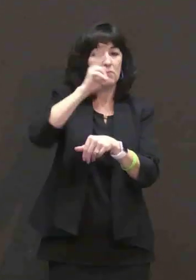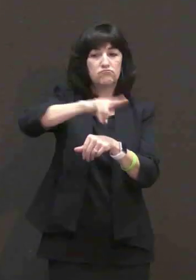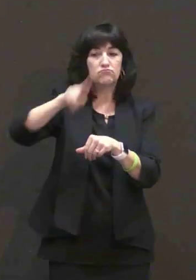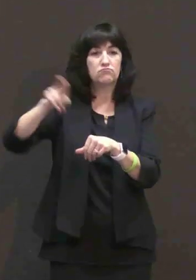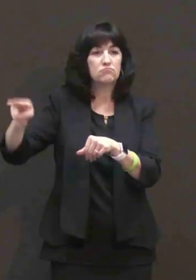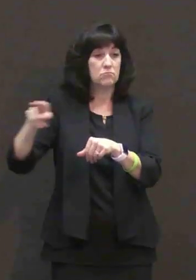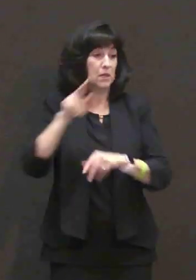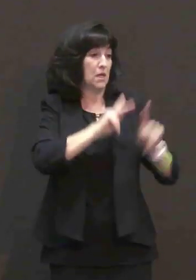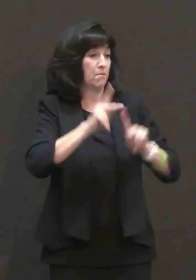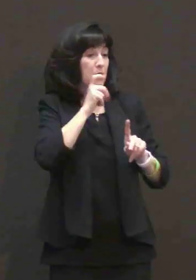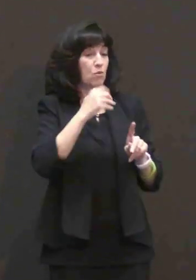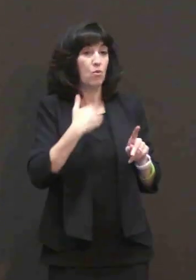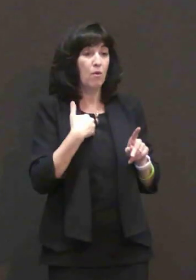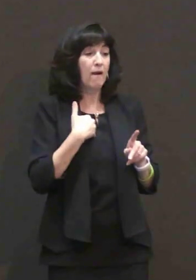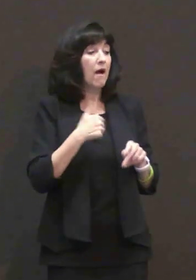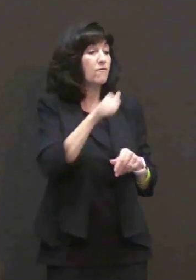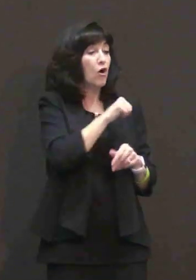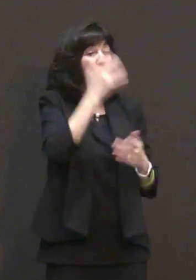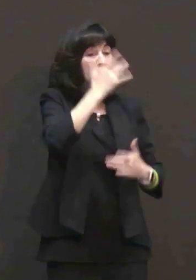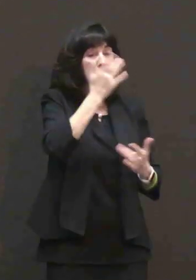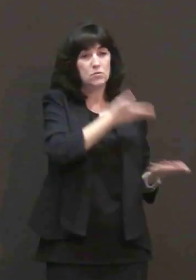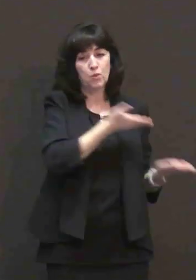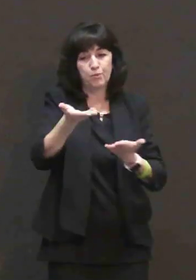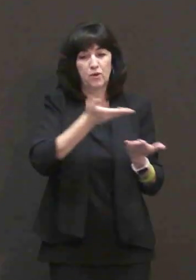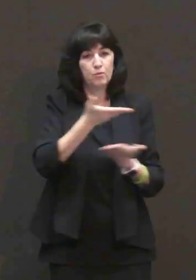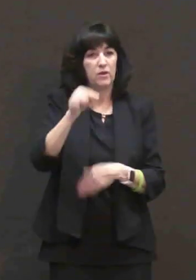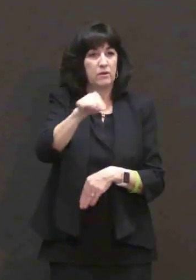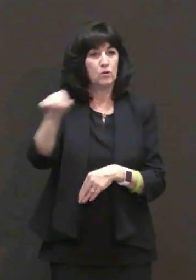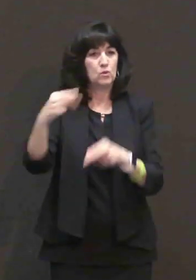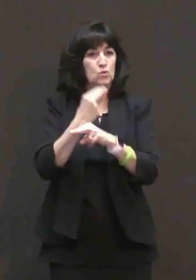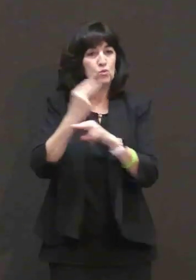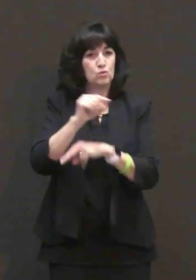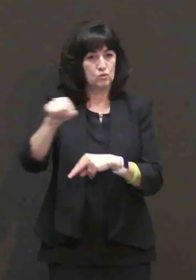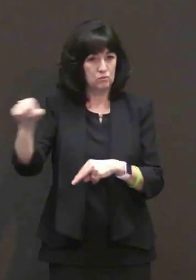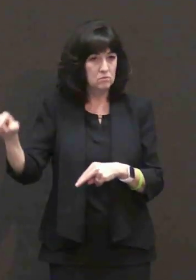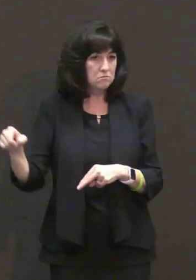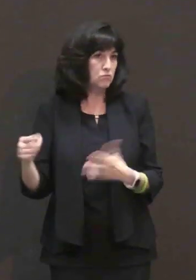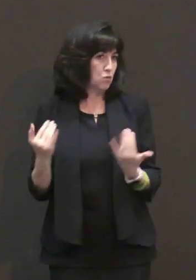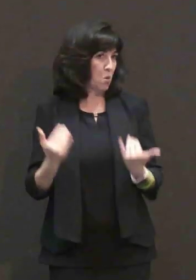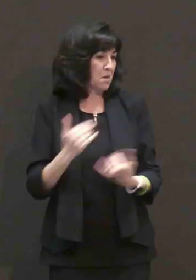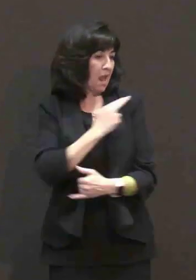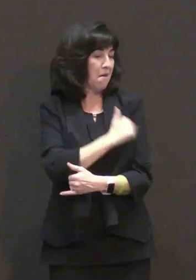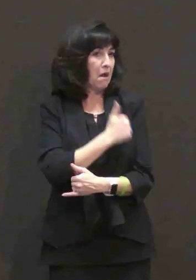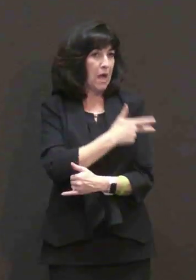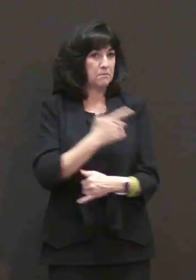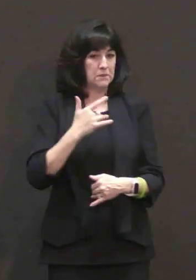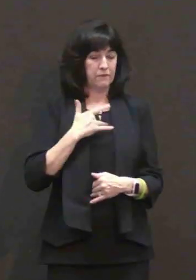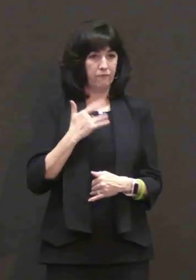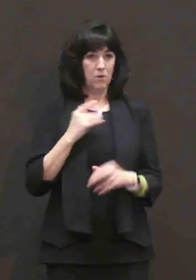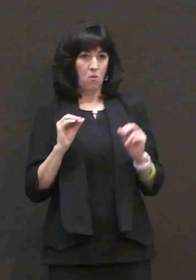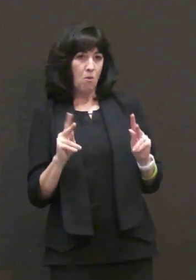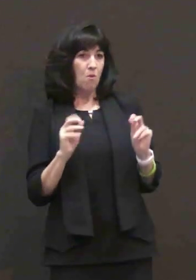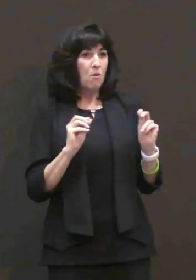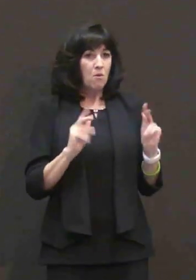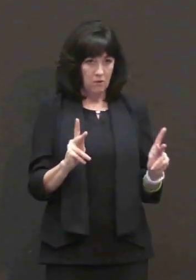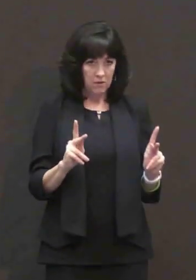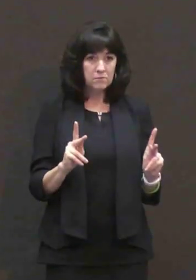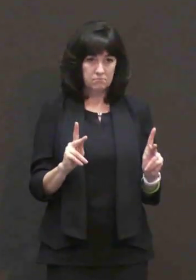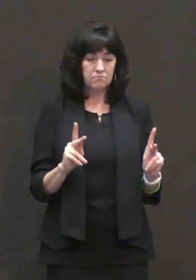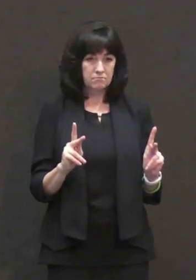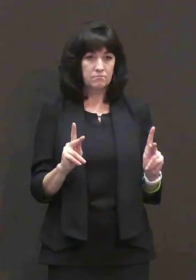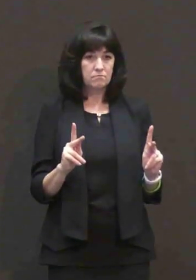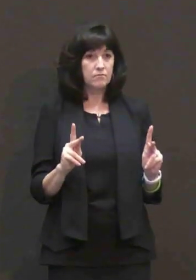confident that the hospitals are able to adequately respond to the increased demand. I will tell you at the same time, we're also